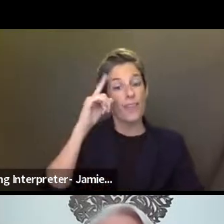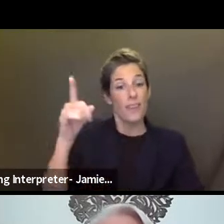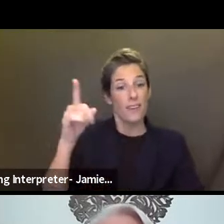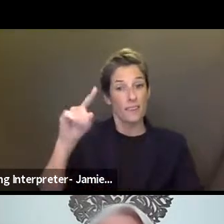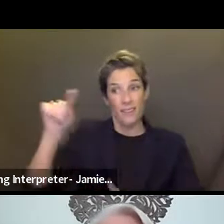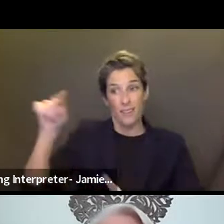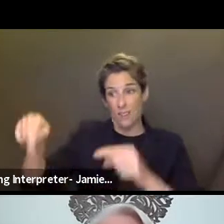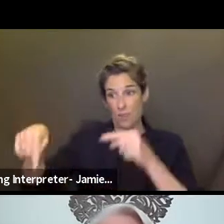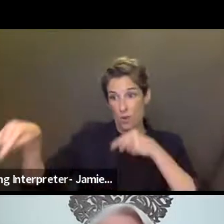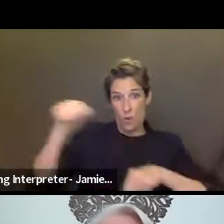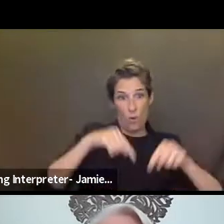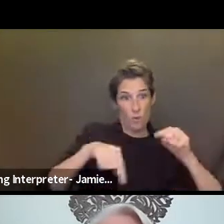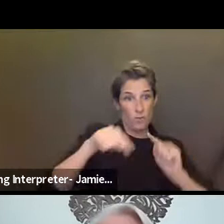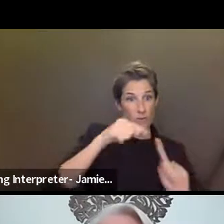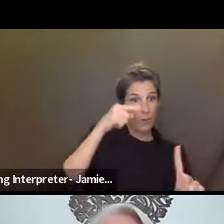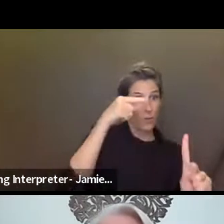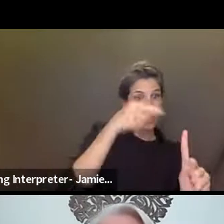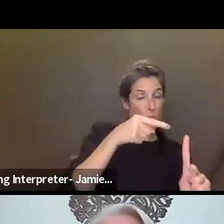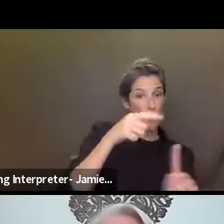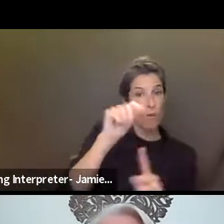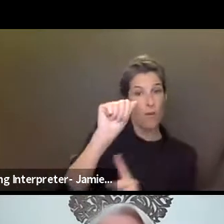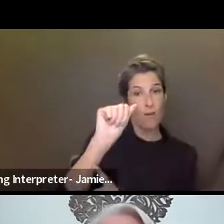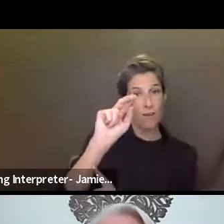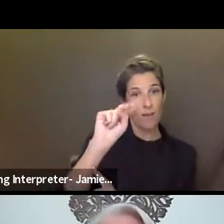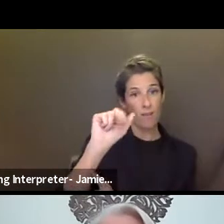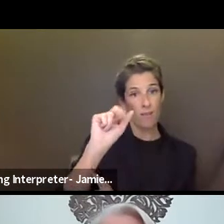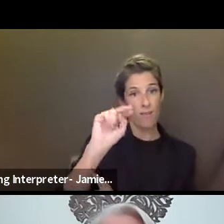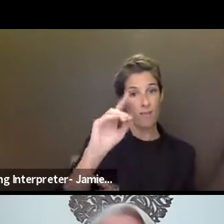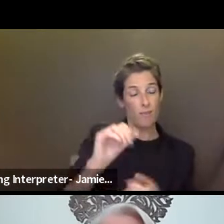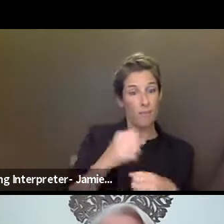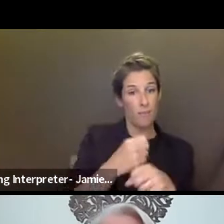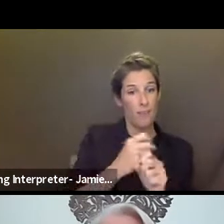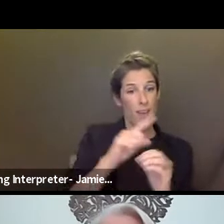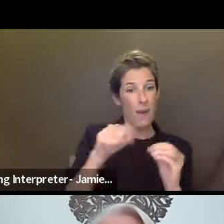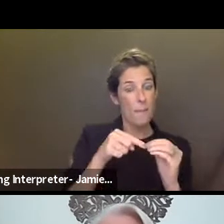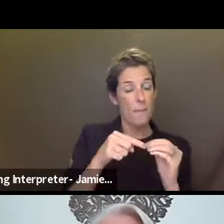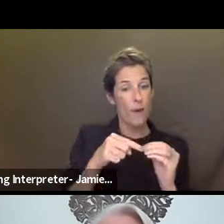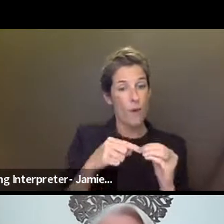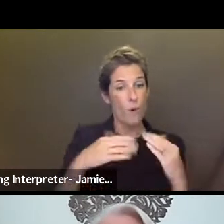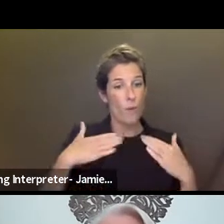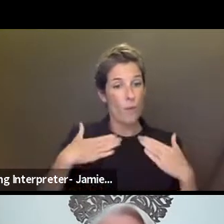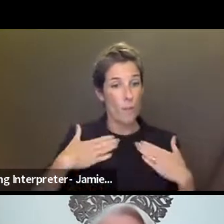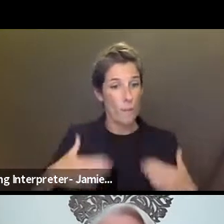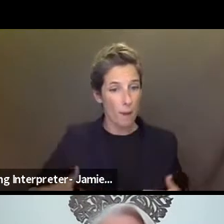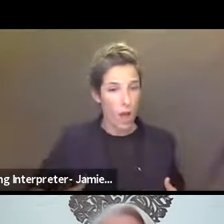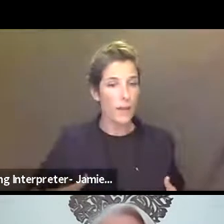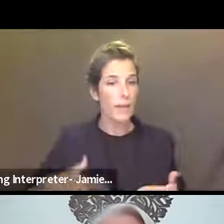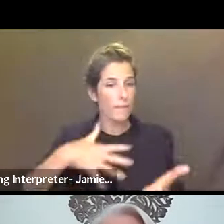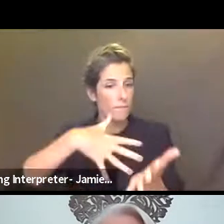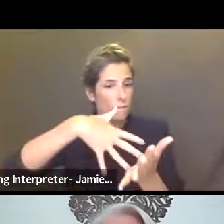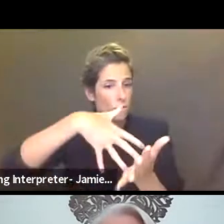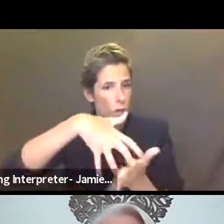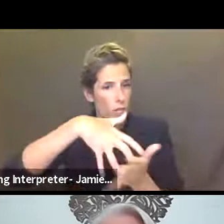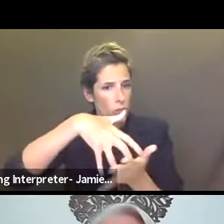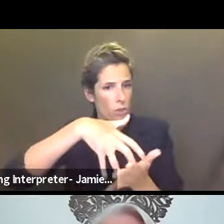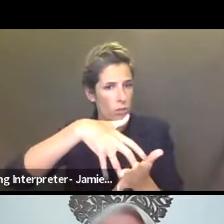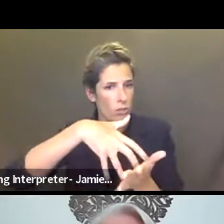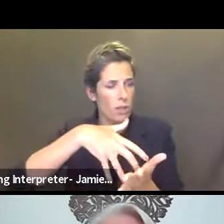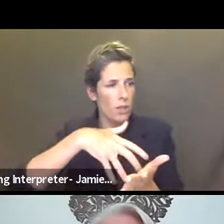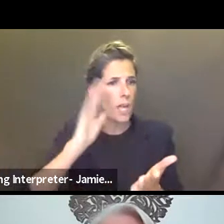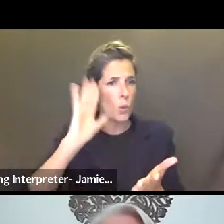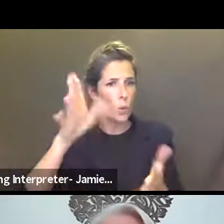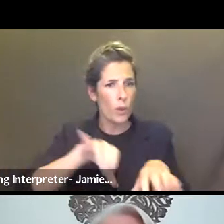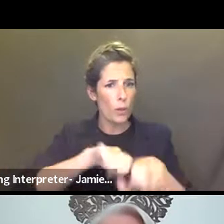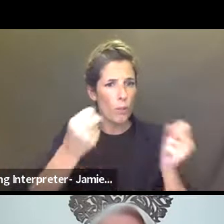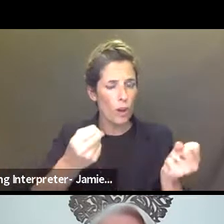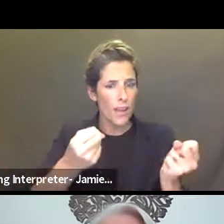fragility of the world and of things, that nothing will last forever, and that each break is unique and each broken piece